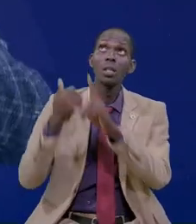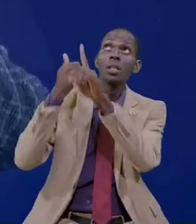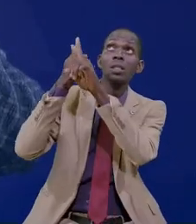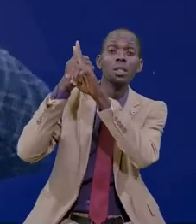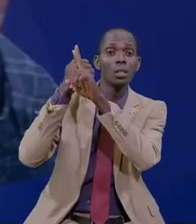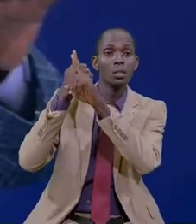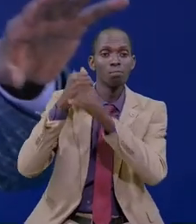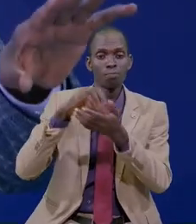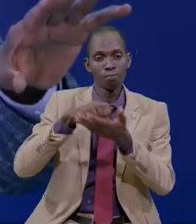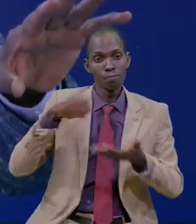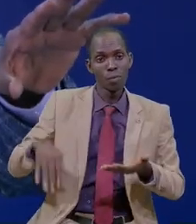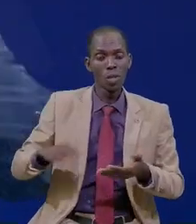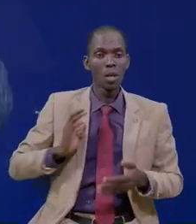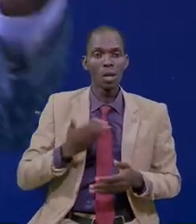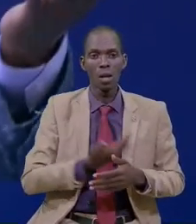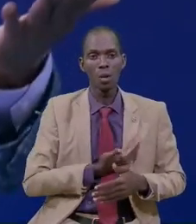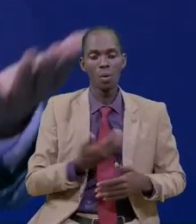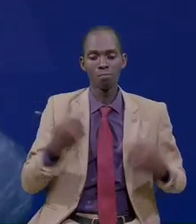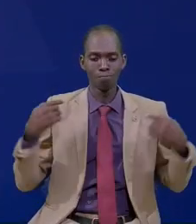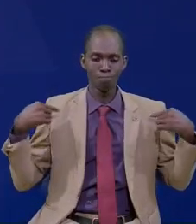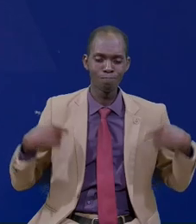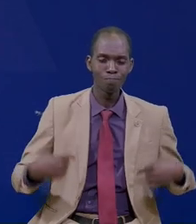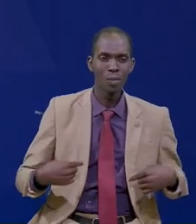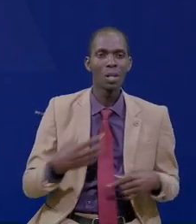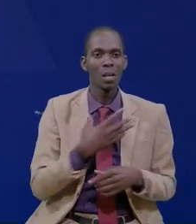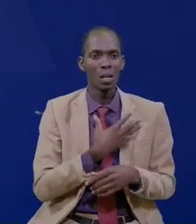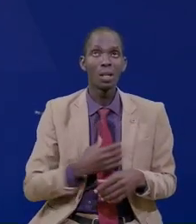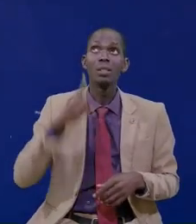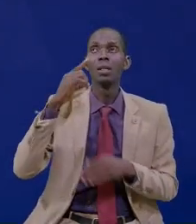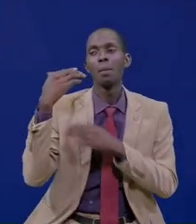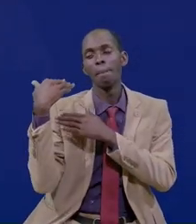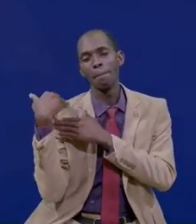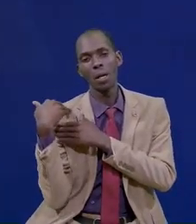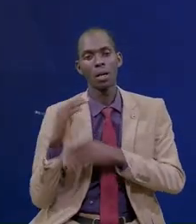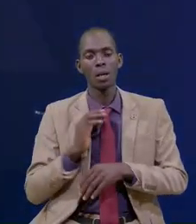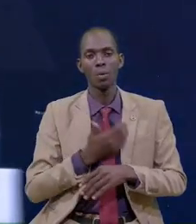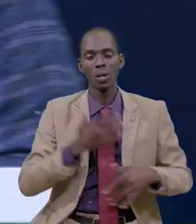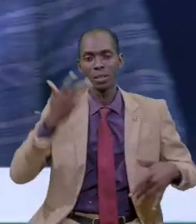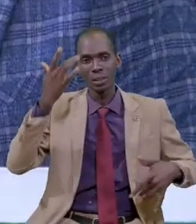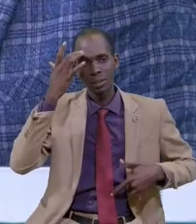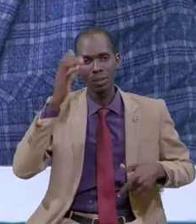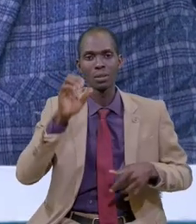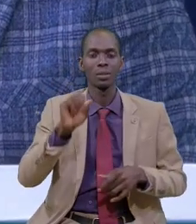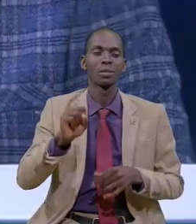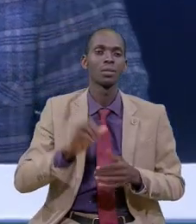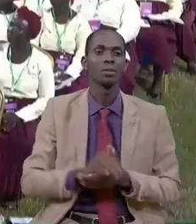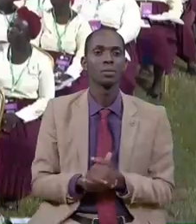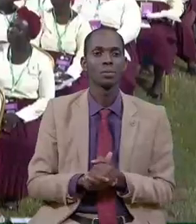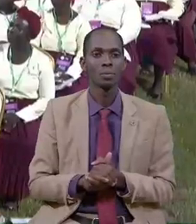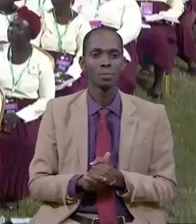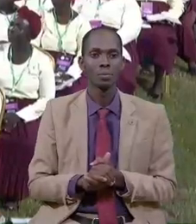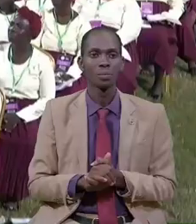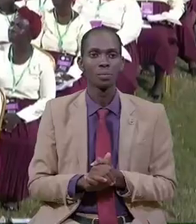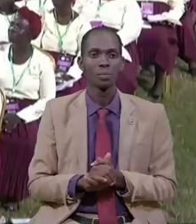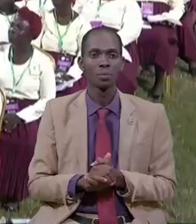took our infirmities and then he bear our sickness. Il a pris nos infirmités, voyez, et il s'est chargé de